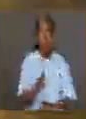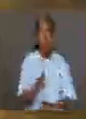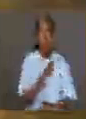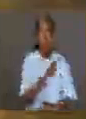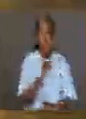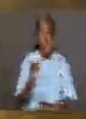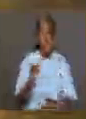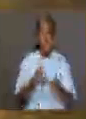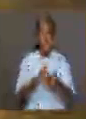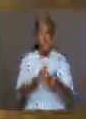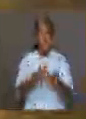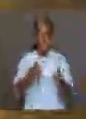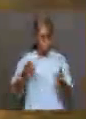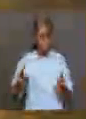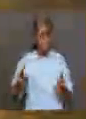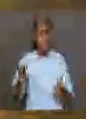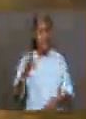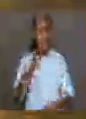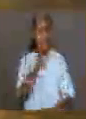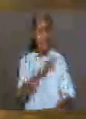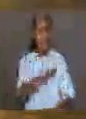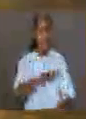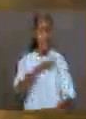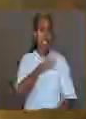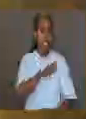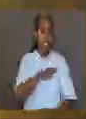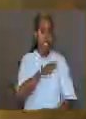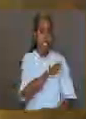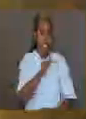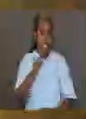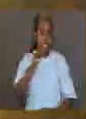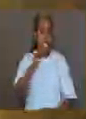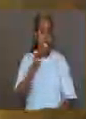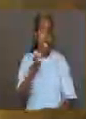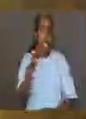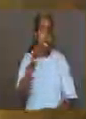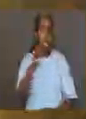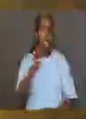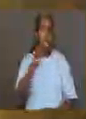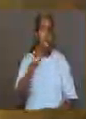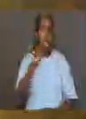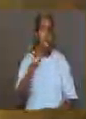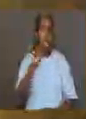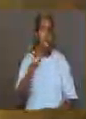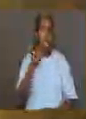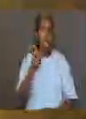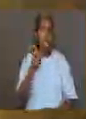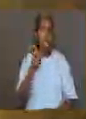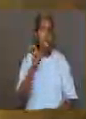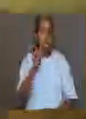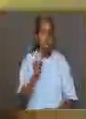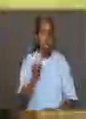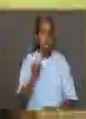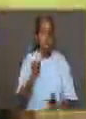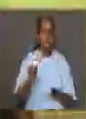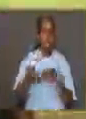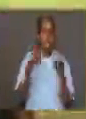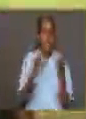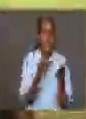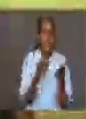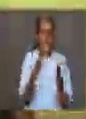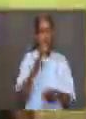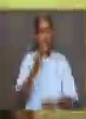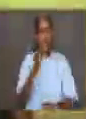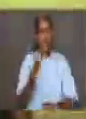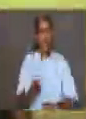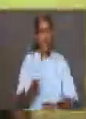and identify the characteristics and mantissa of a given logarithm. If you